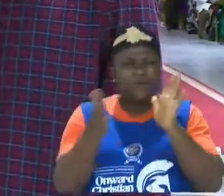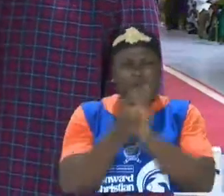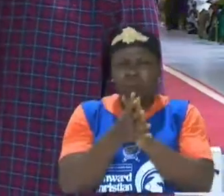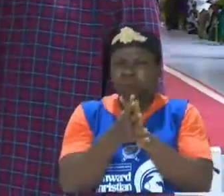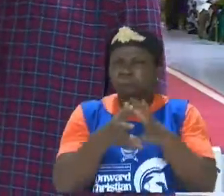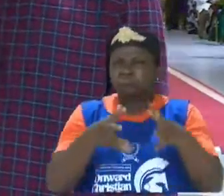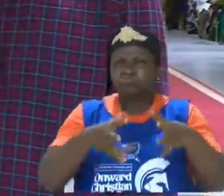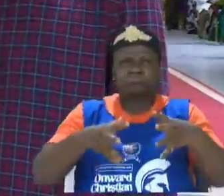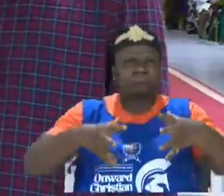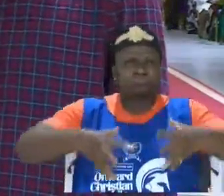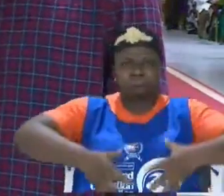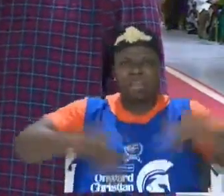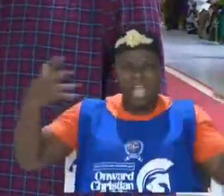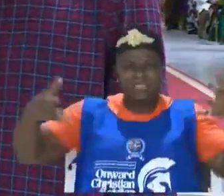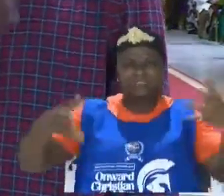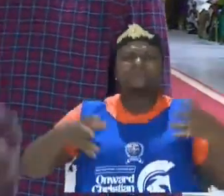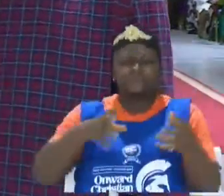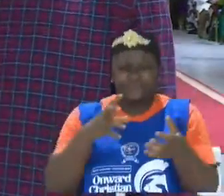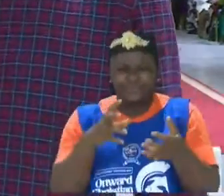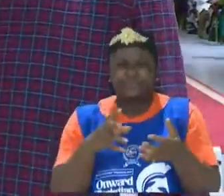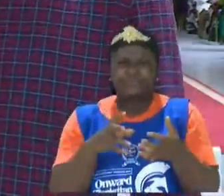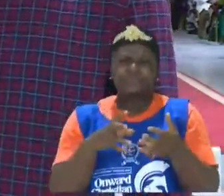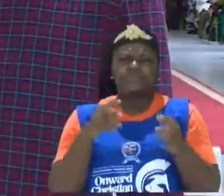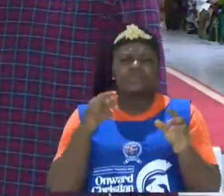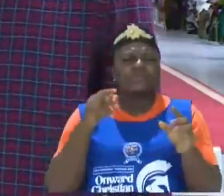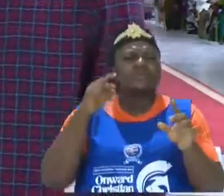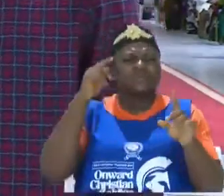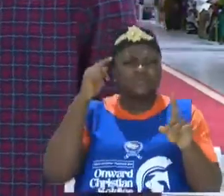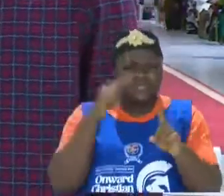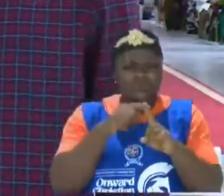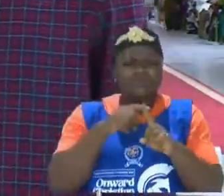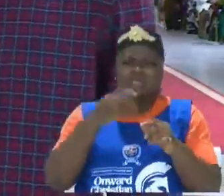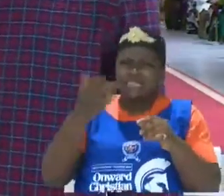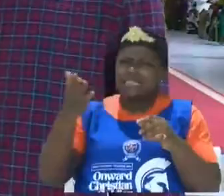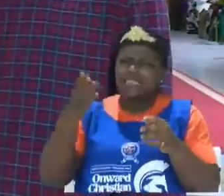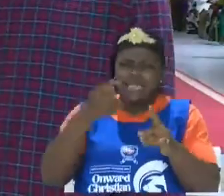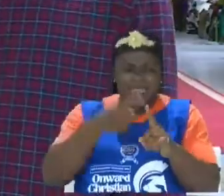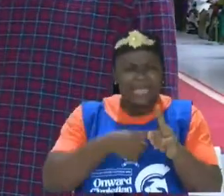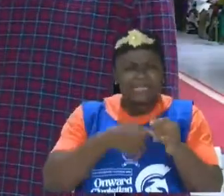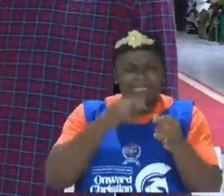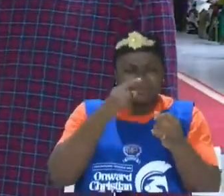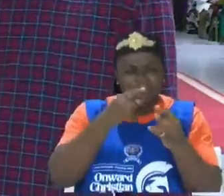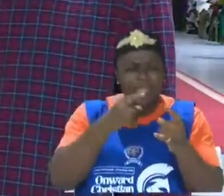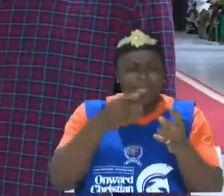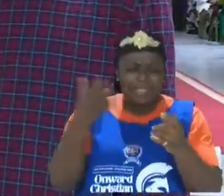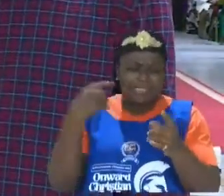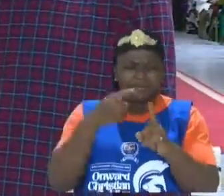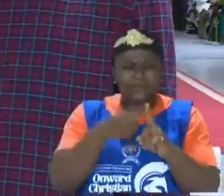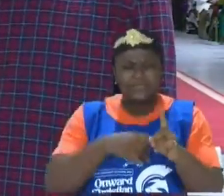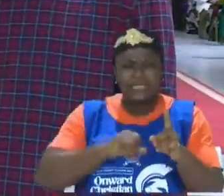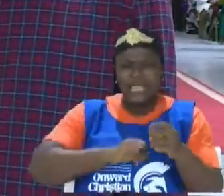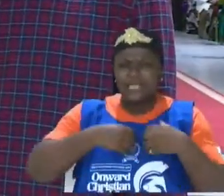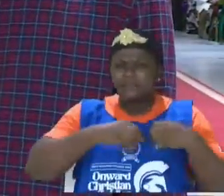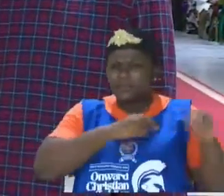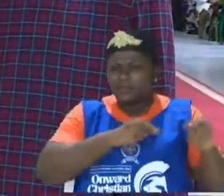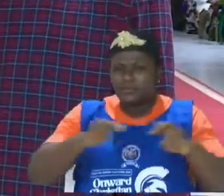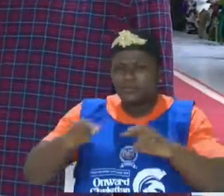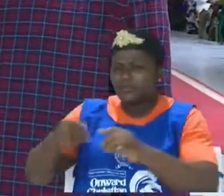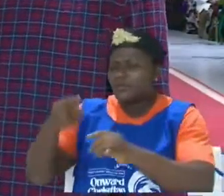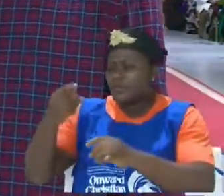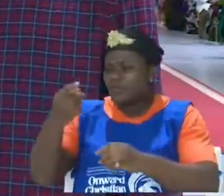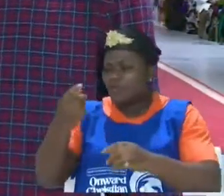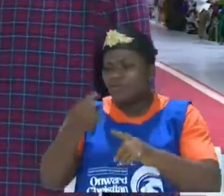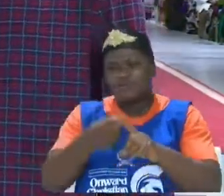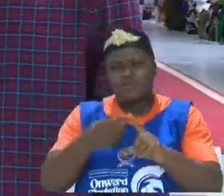August convention, up till last month, I've been moving from one place to another. Then I then brought him here,